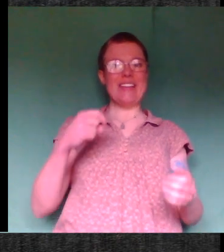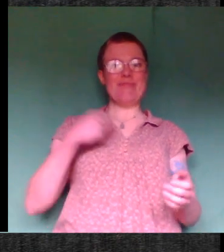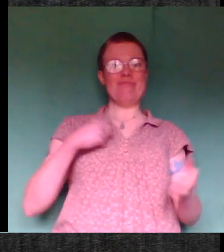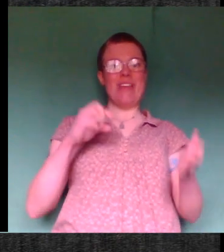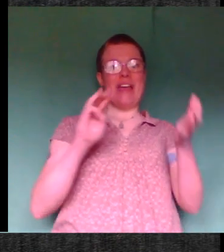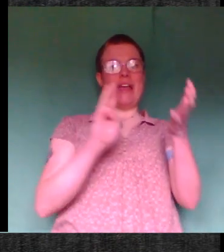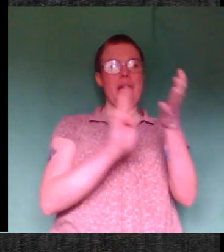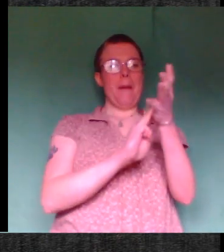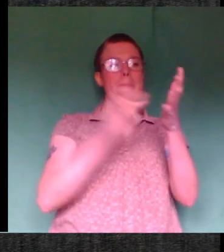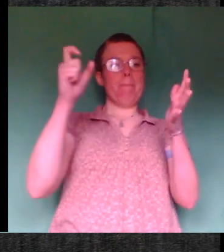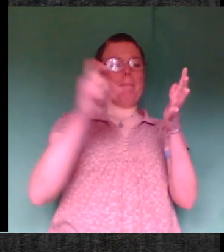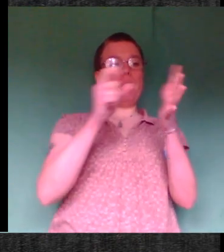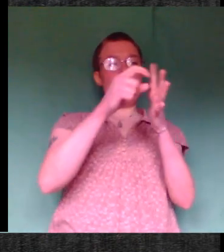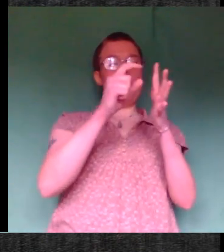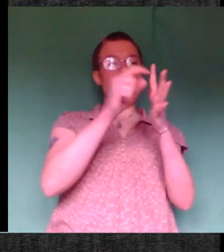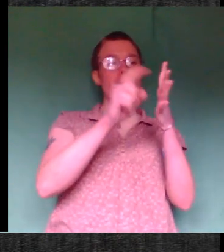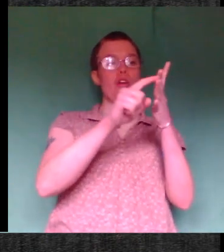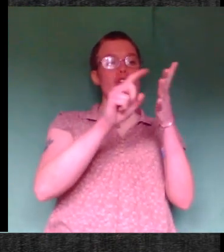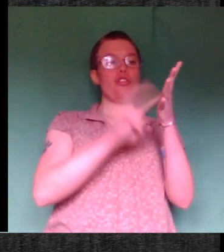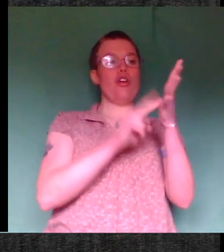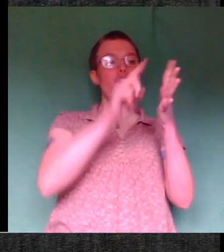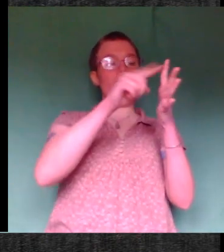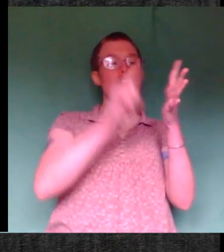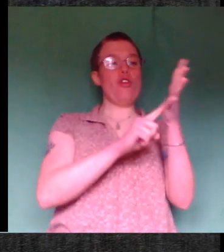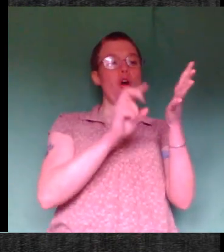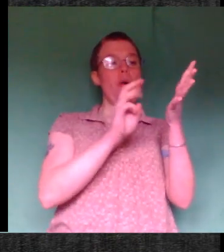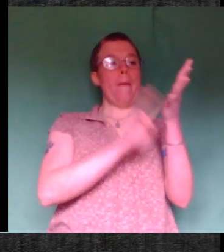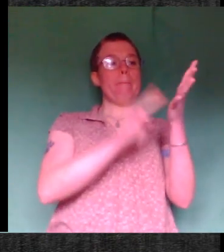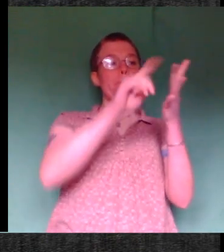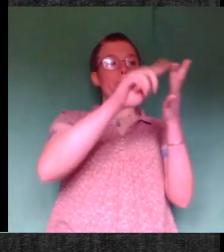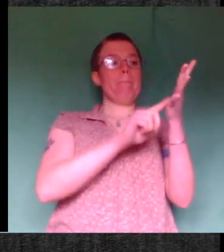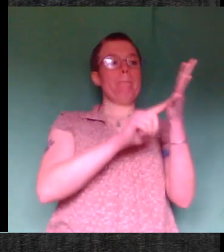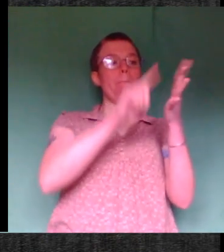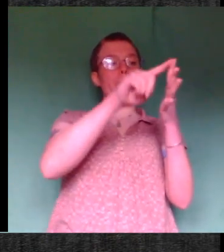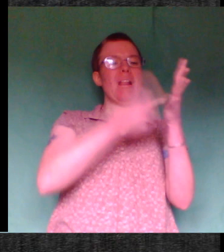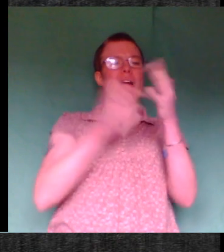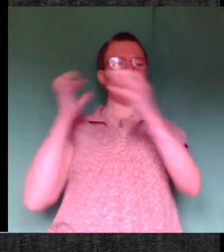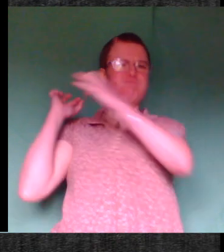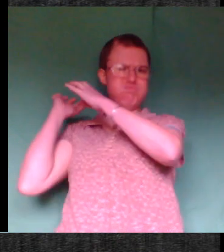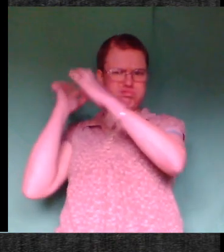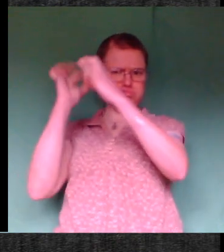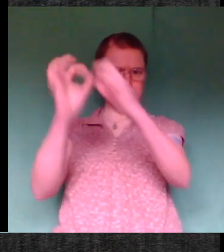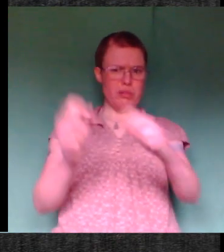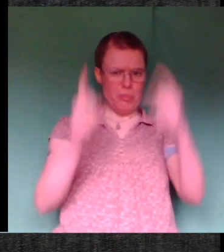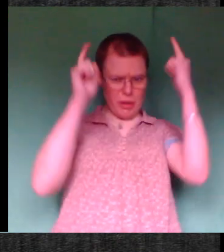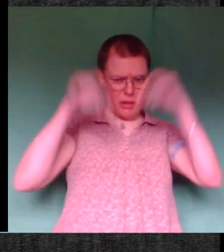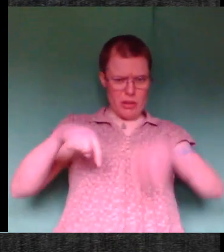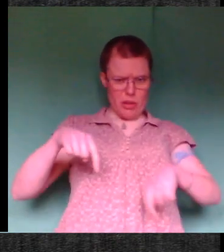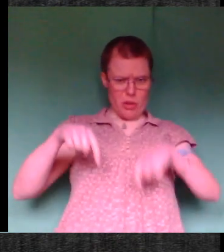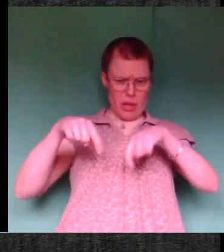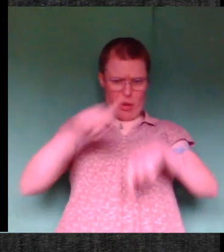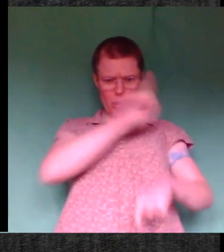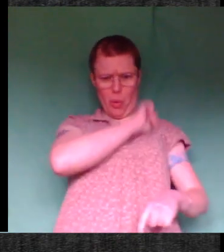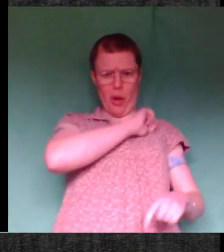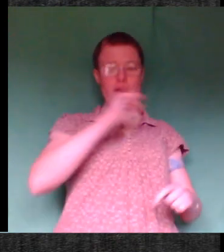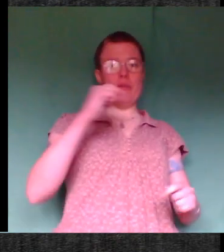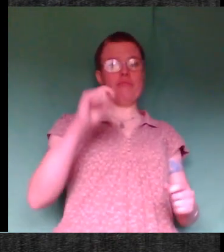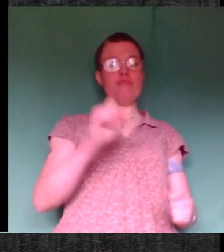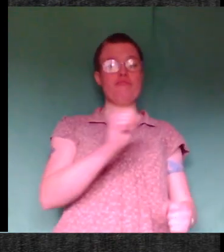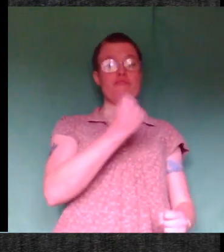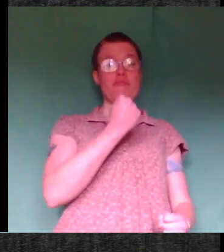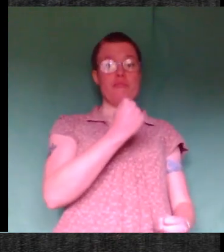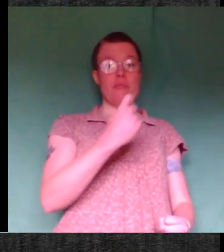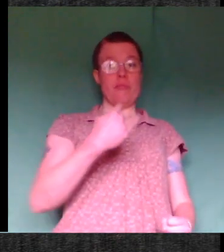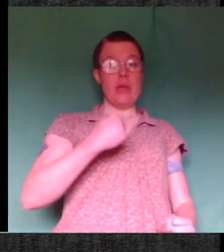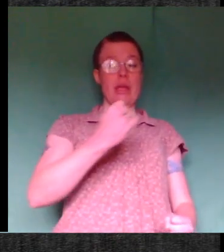Snake, this is McDonald Miller. It's been a long time. Master, what are you doing here? I quit being a drill instructor, so I